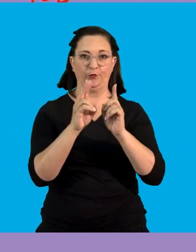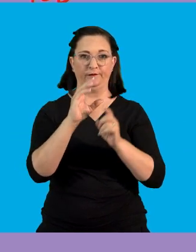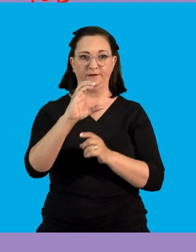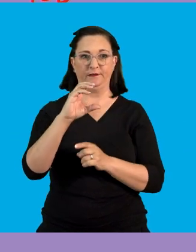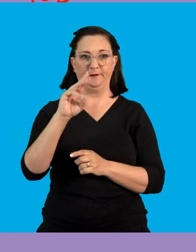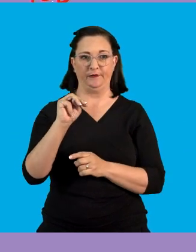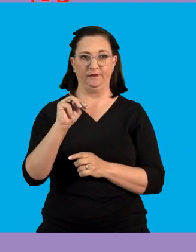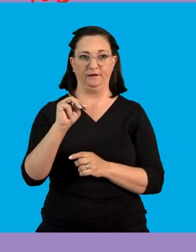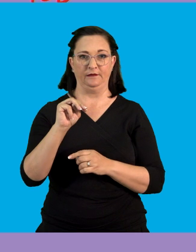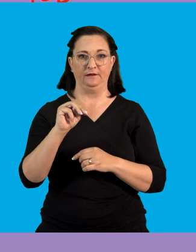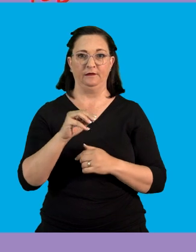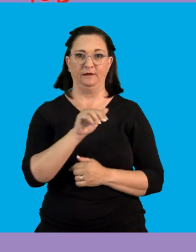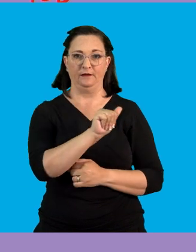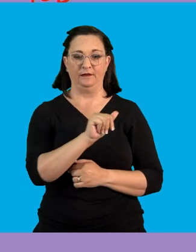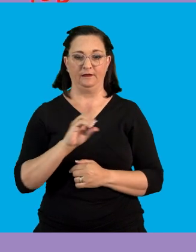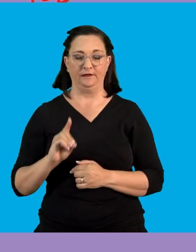centimeters, and